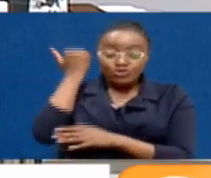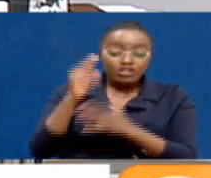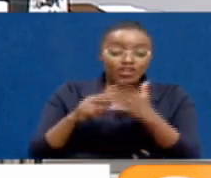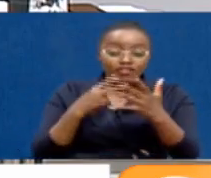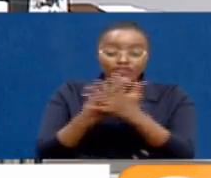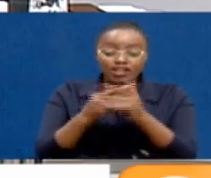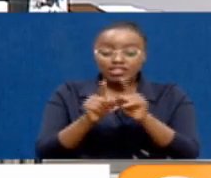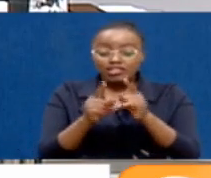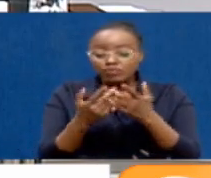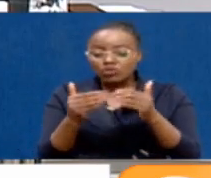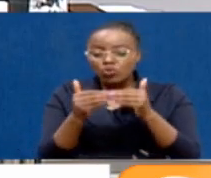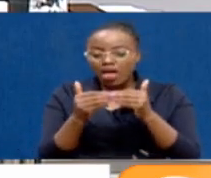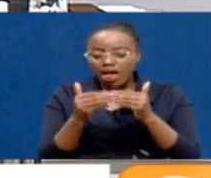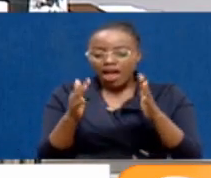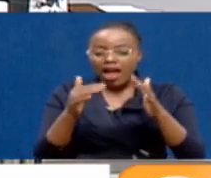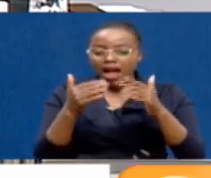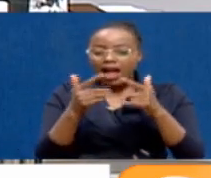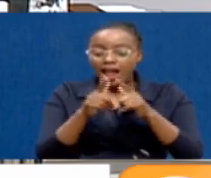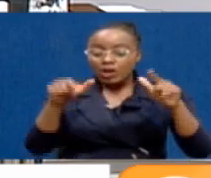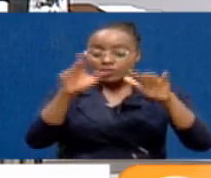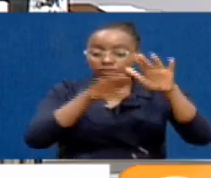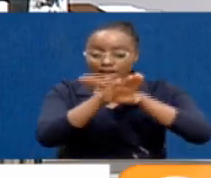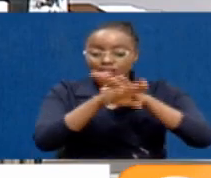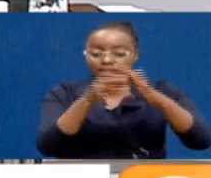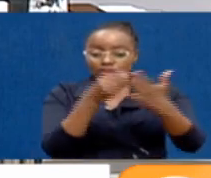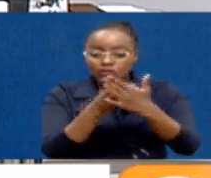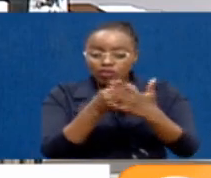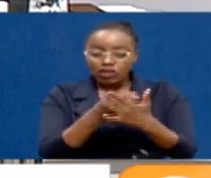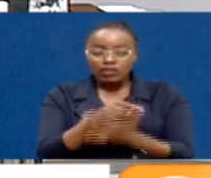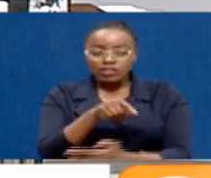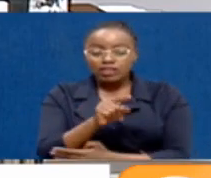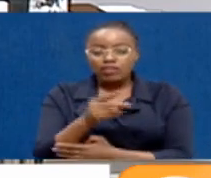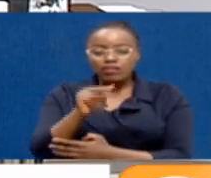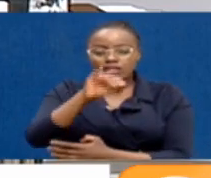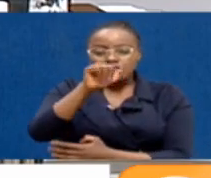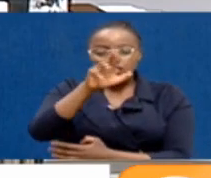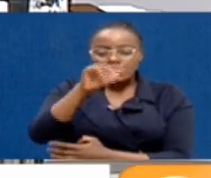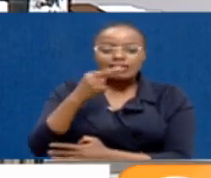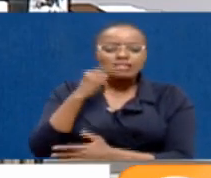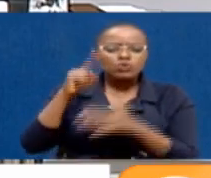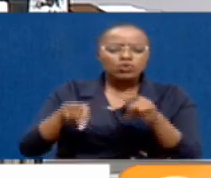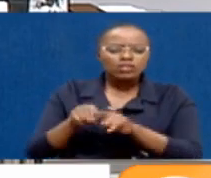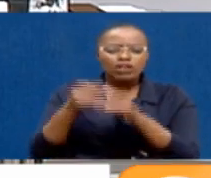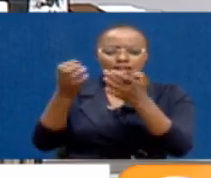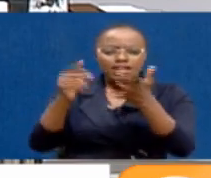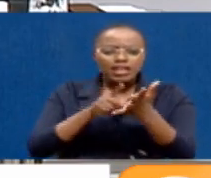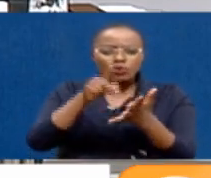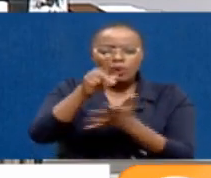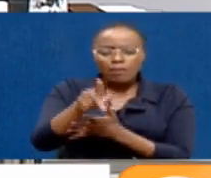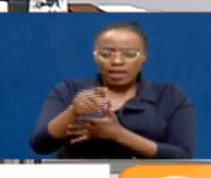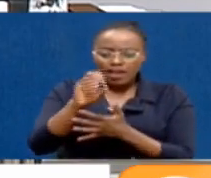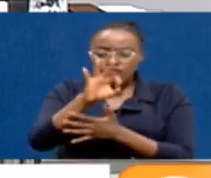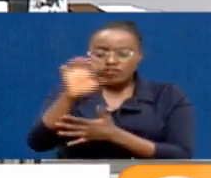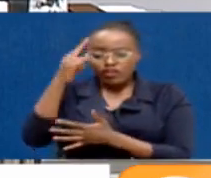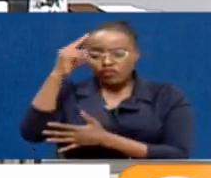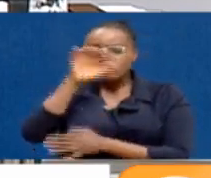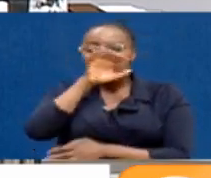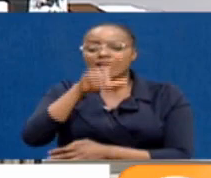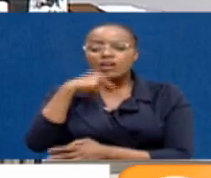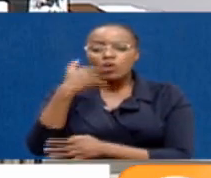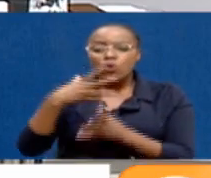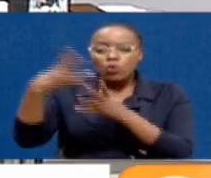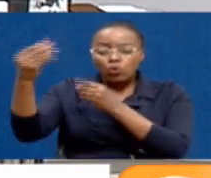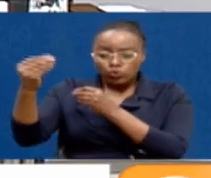failed to lift an order freezing her bank account. In a passionate plea, Njeri said she needed to pay school fees for her son who